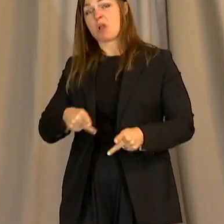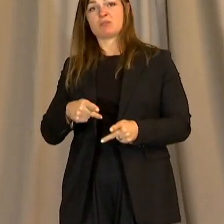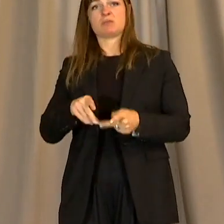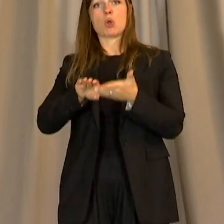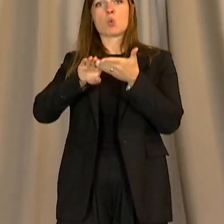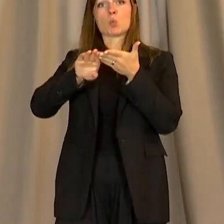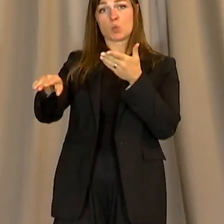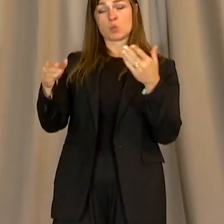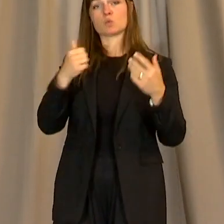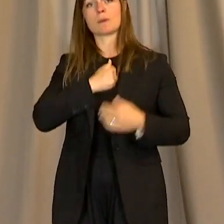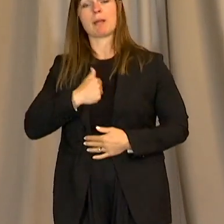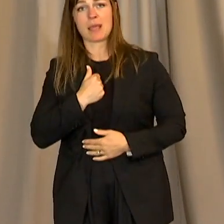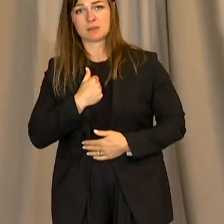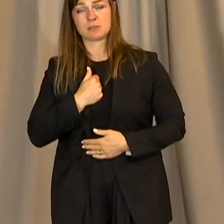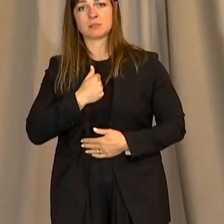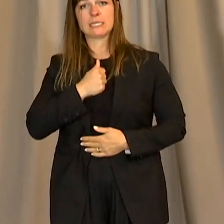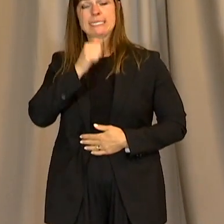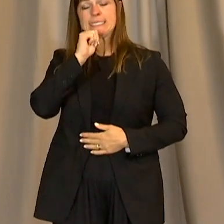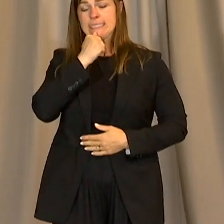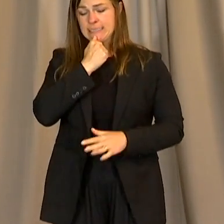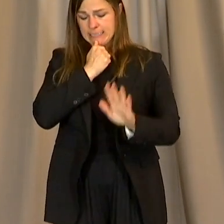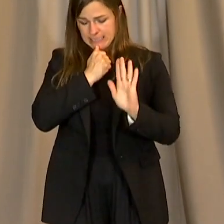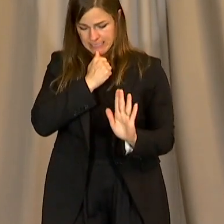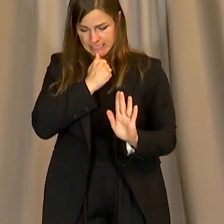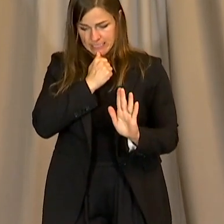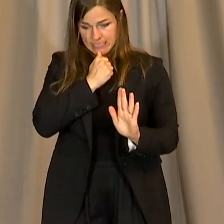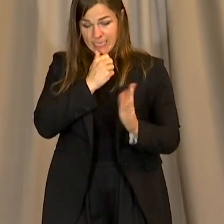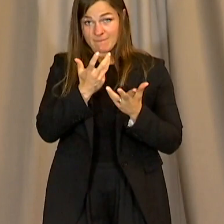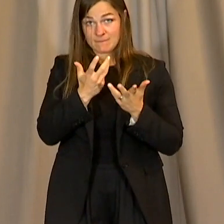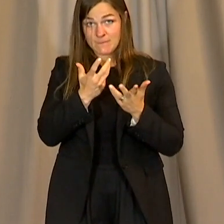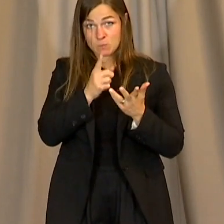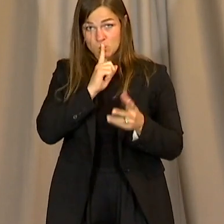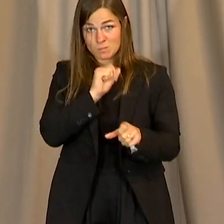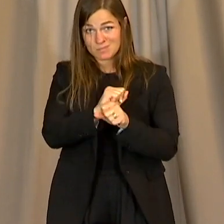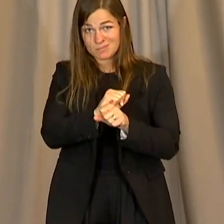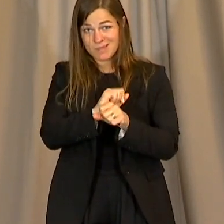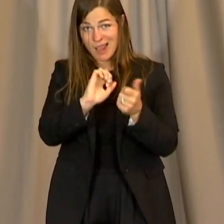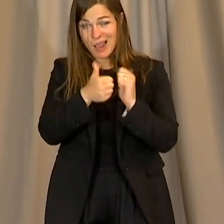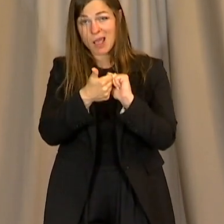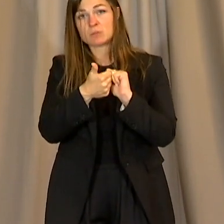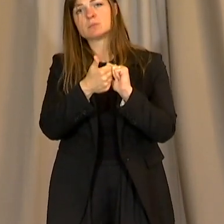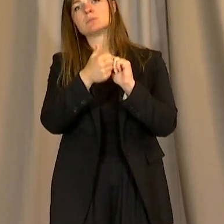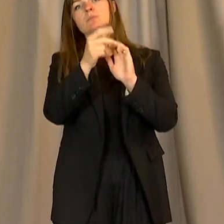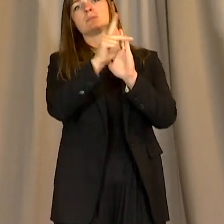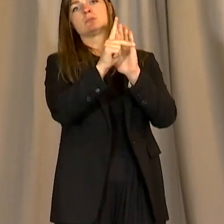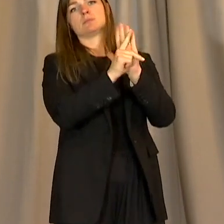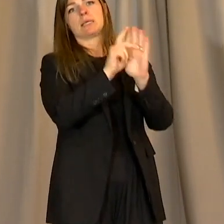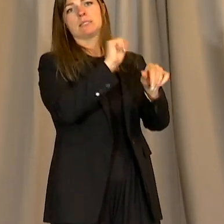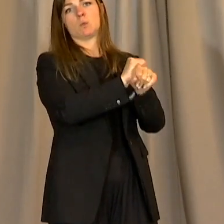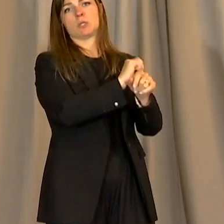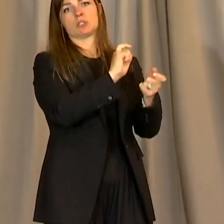And feel awful about that. The only way you repent really is to do policy work.